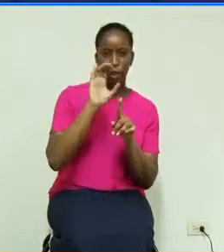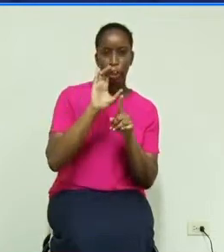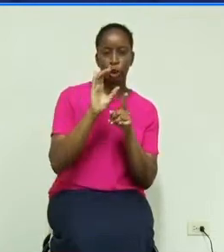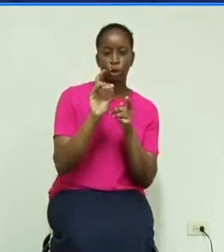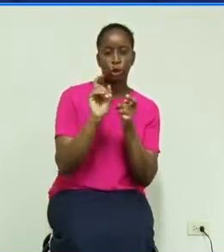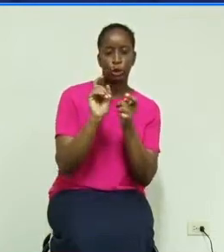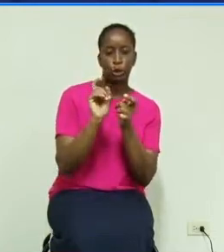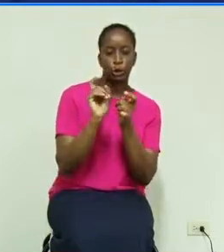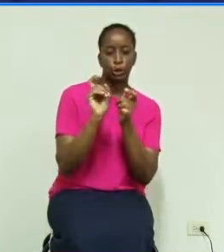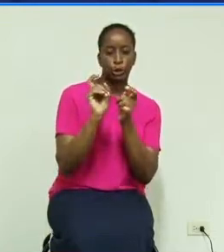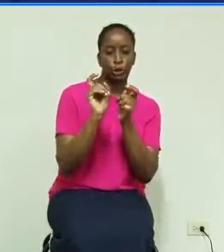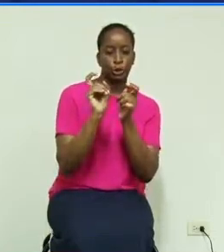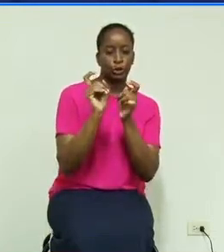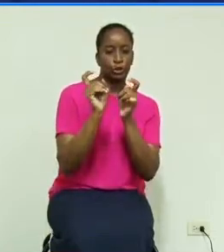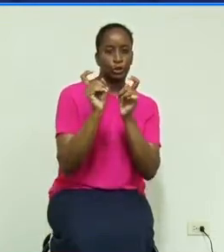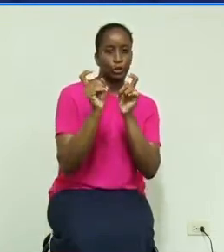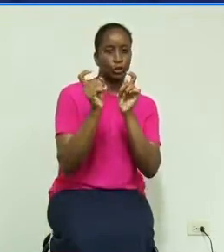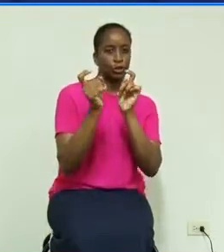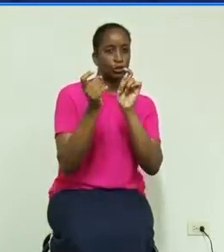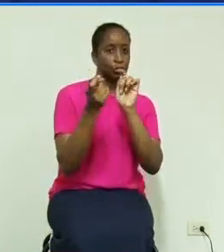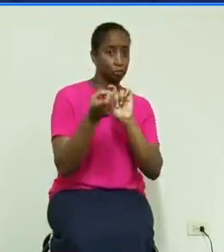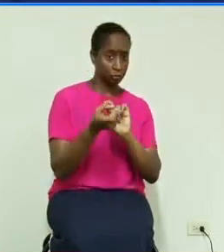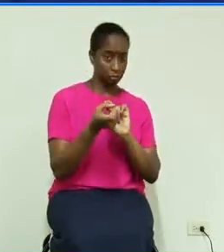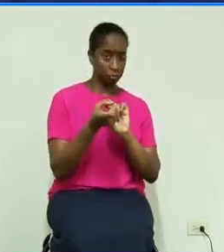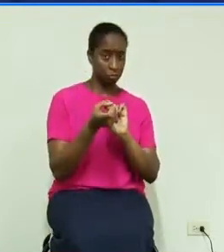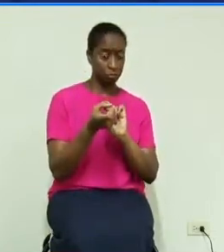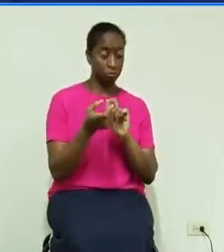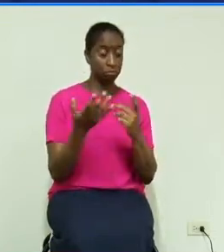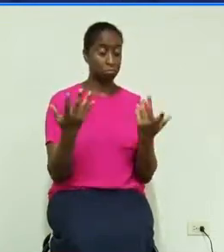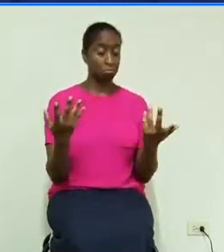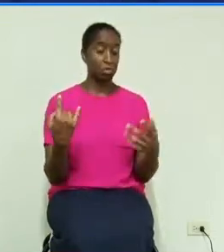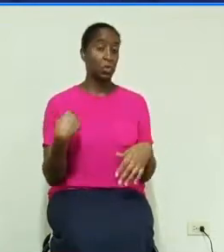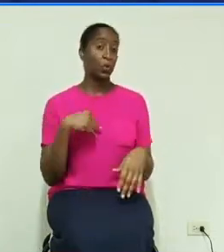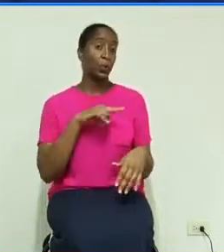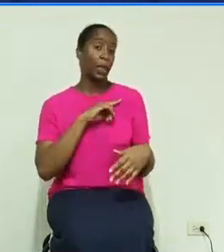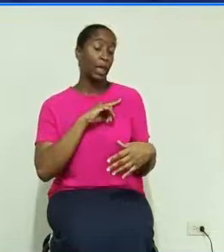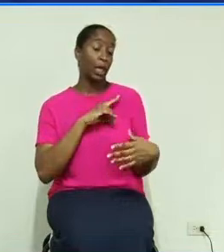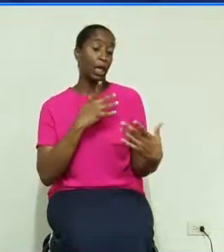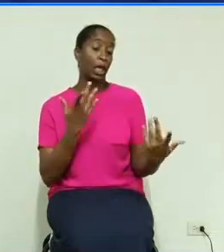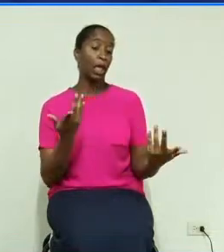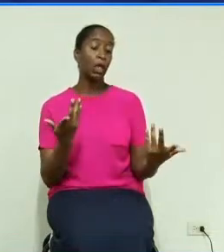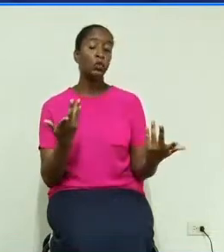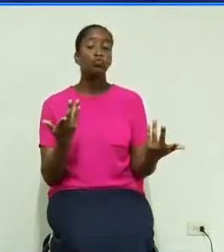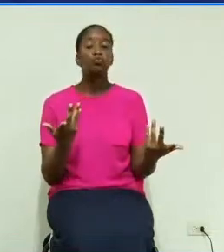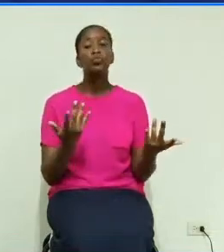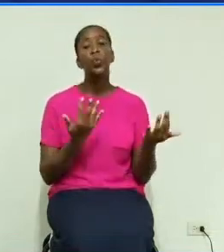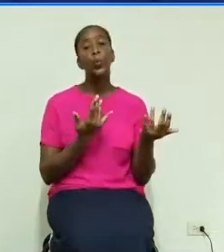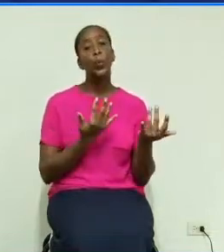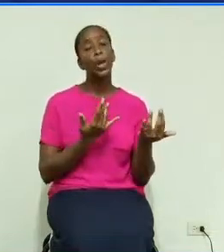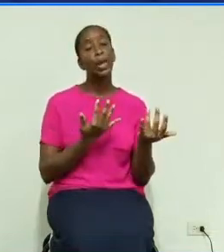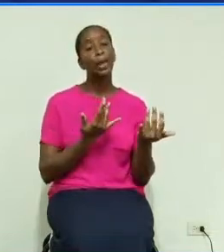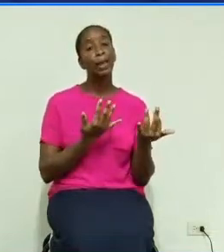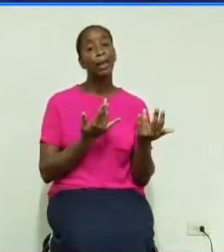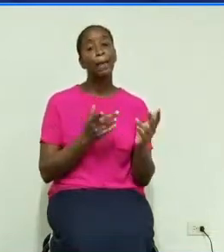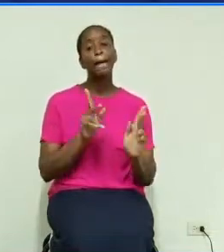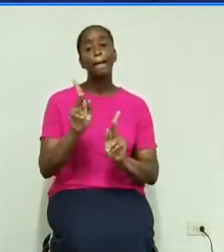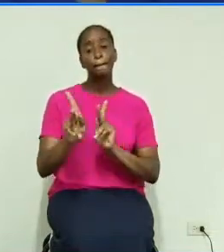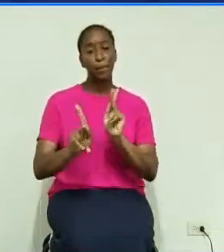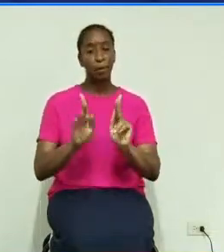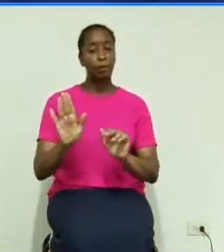say, let's patiently wait until the population catches up, or do we legislate and then